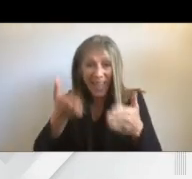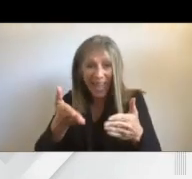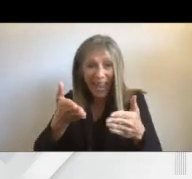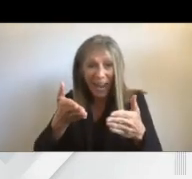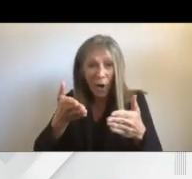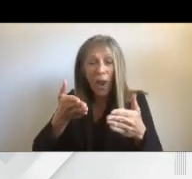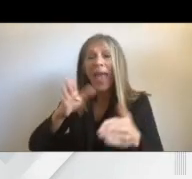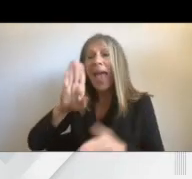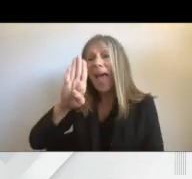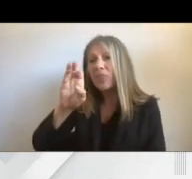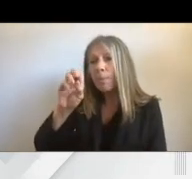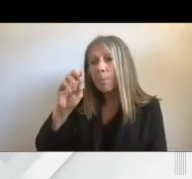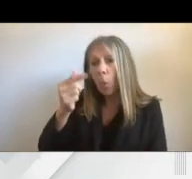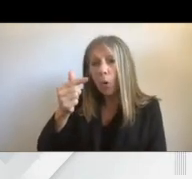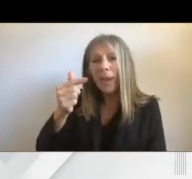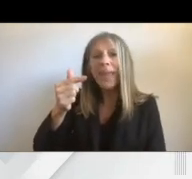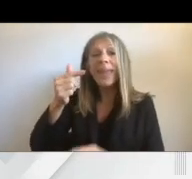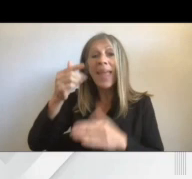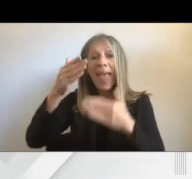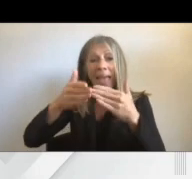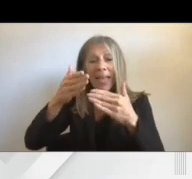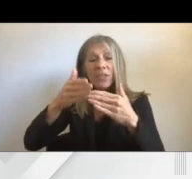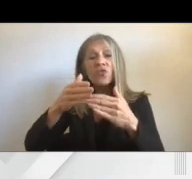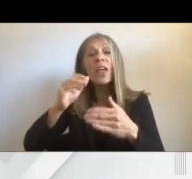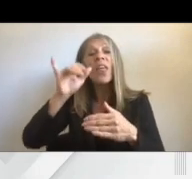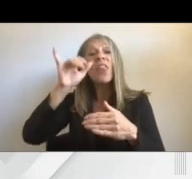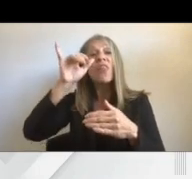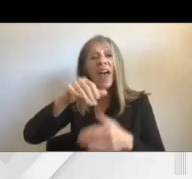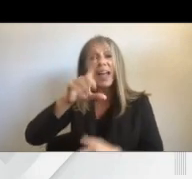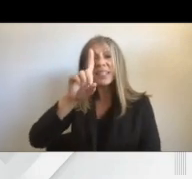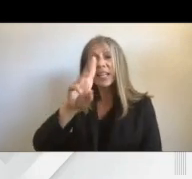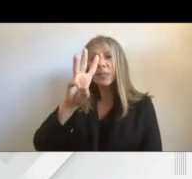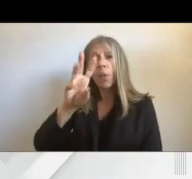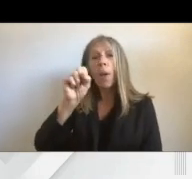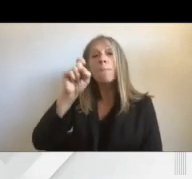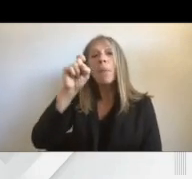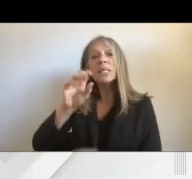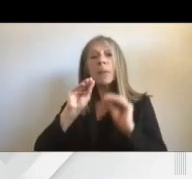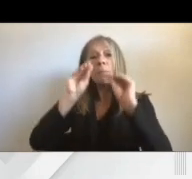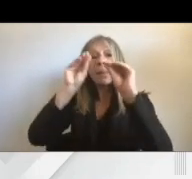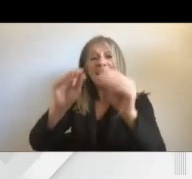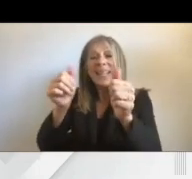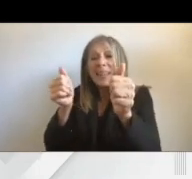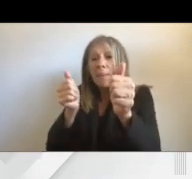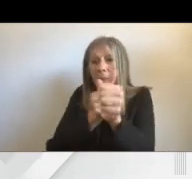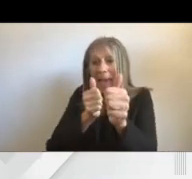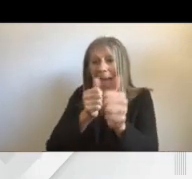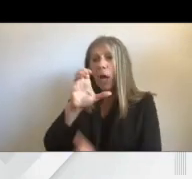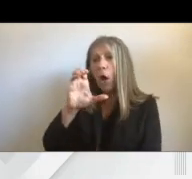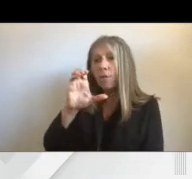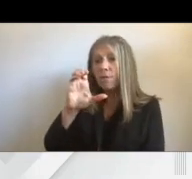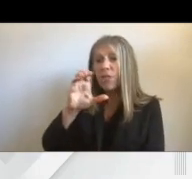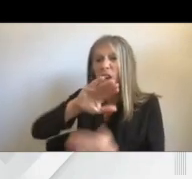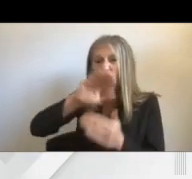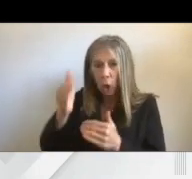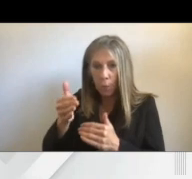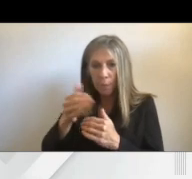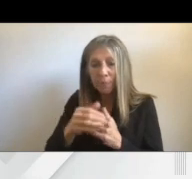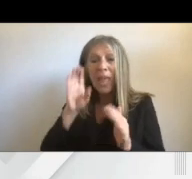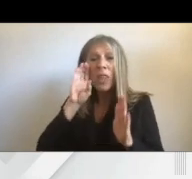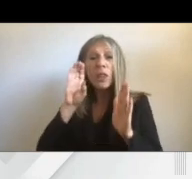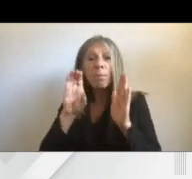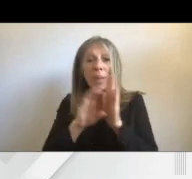between domes not adjacent to cut edges. Dome spacing requirements do not apply at